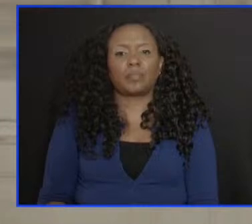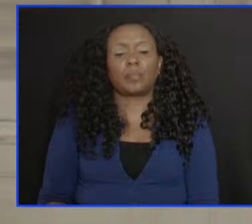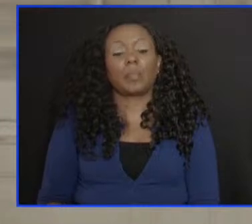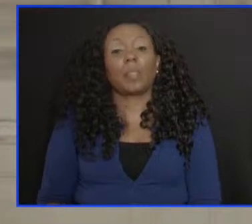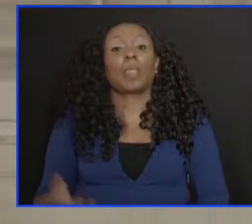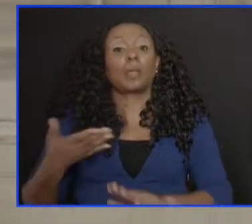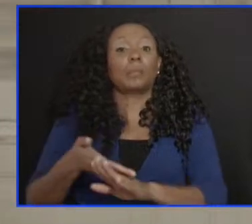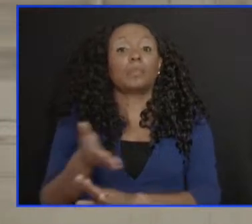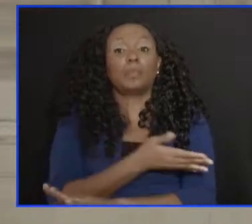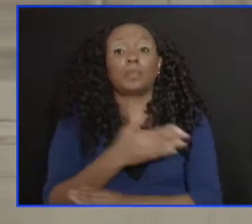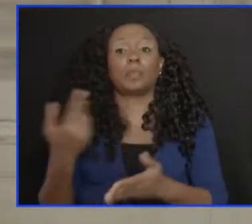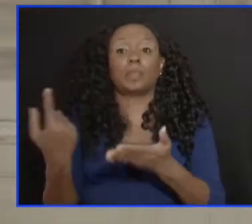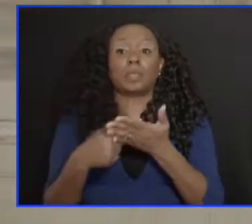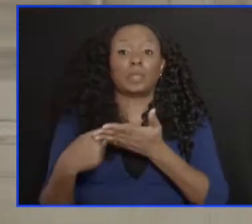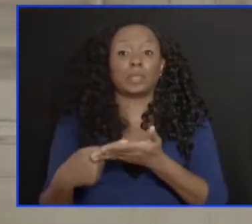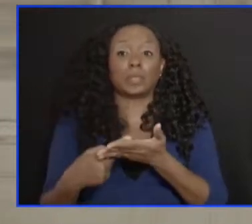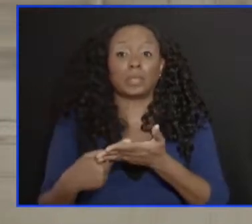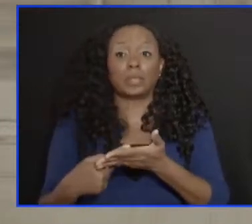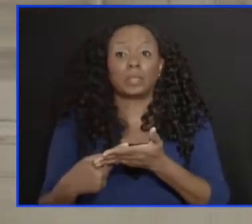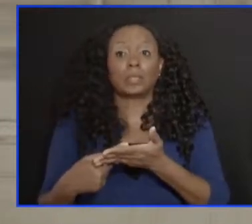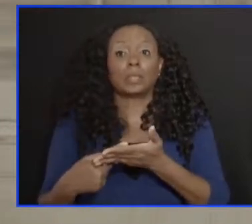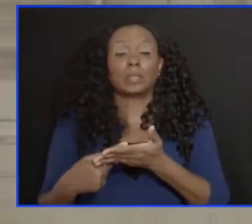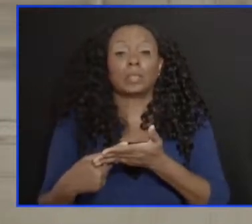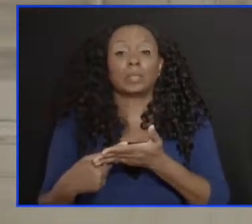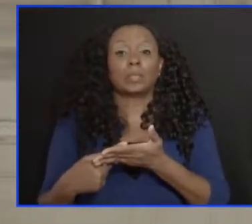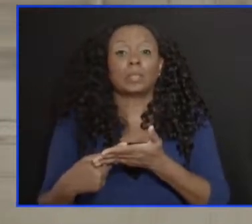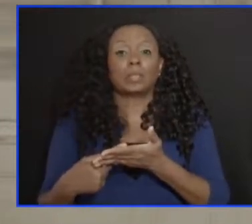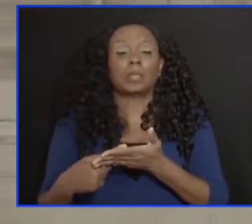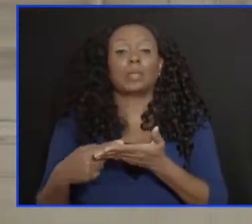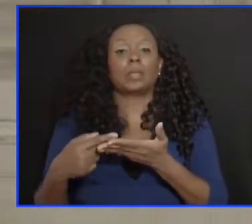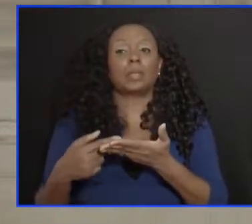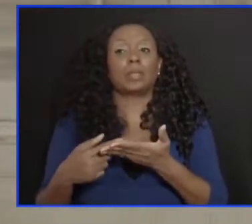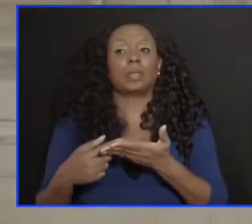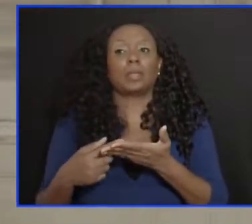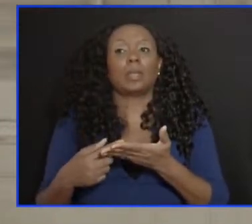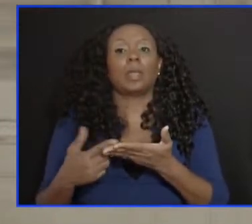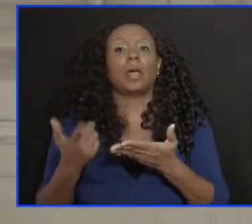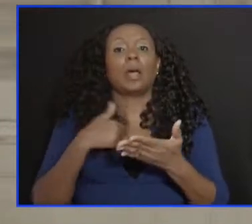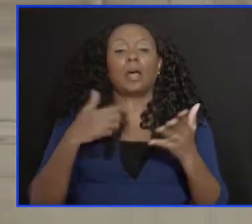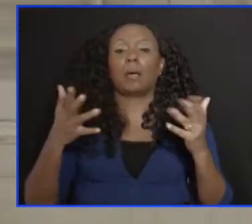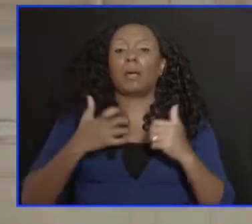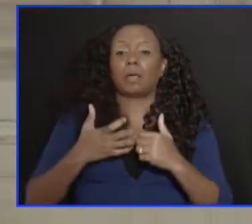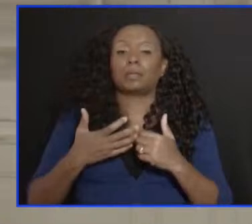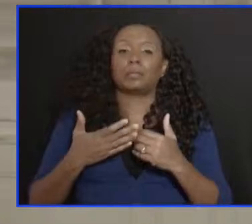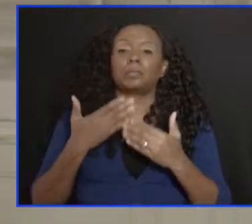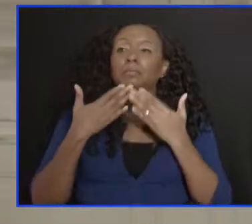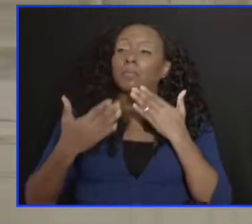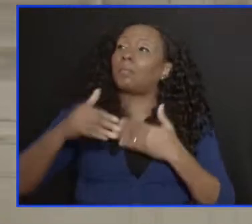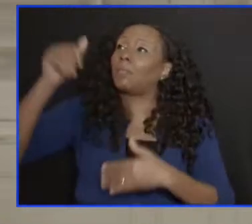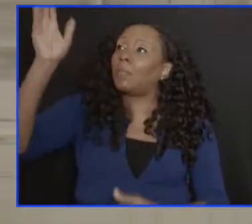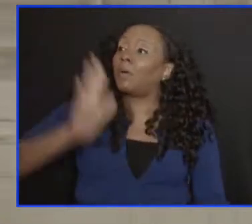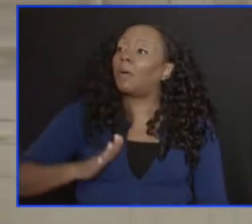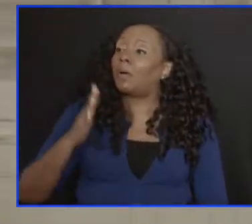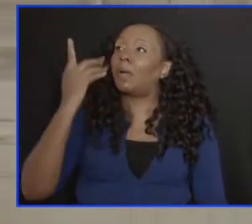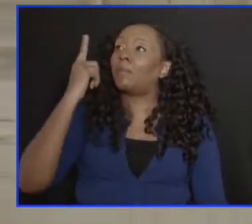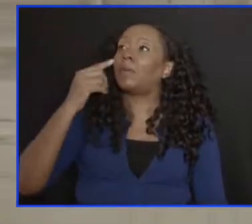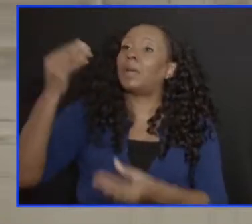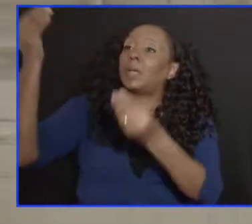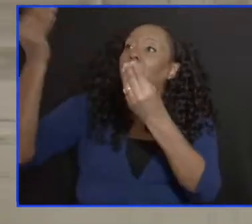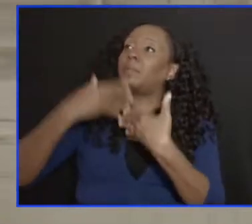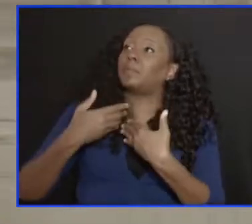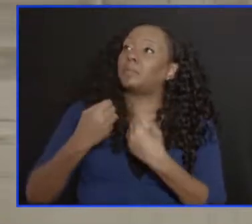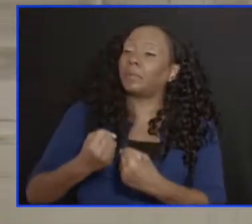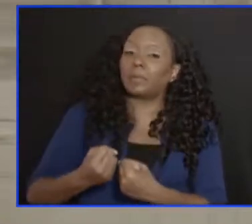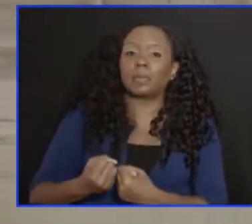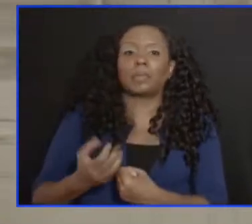facilities, I'm thankful for God for strength, for myself and all the team members.